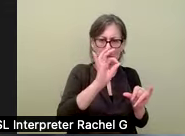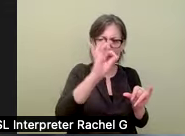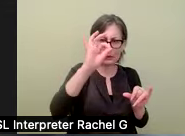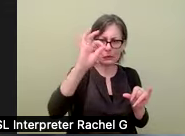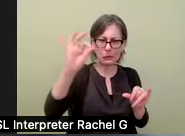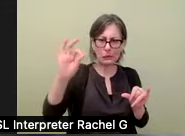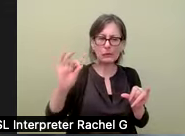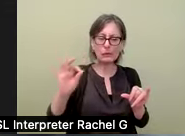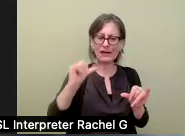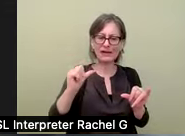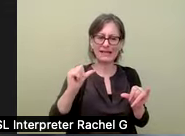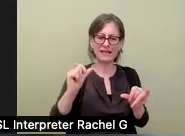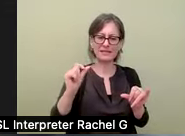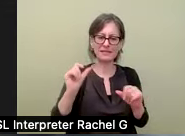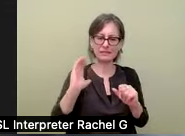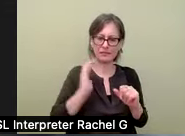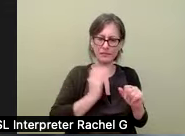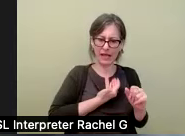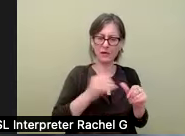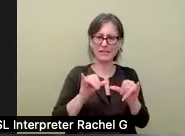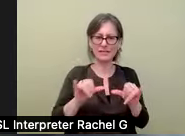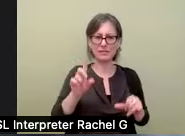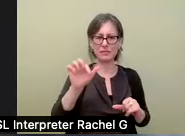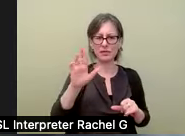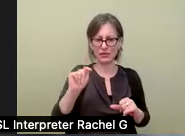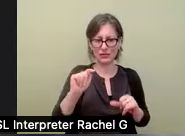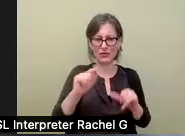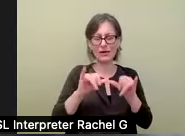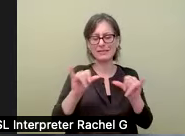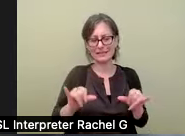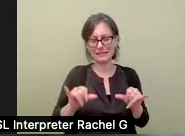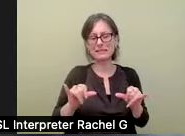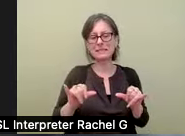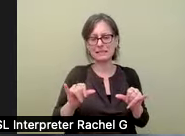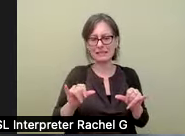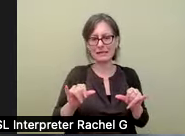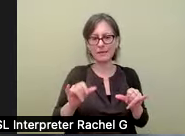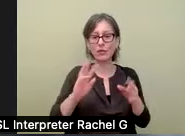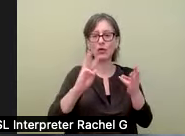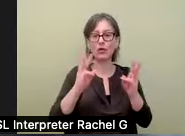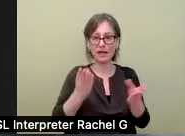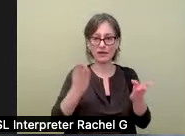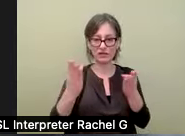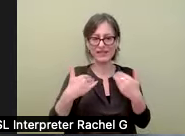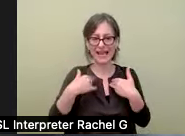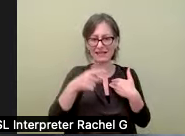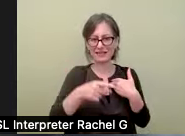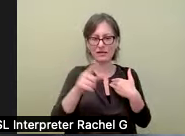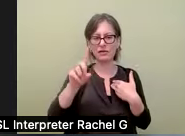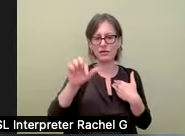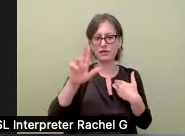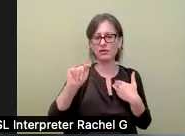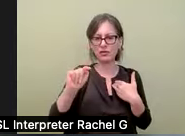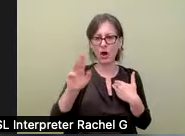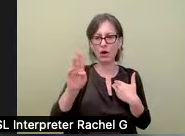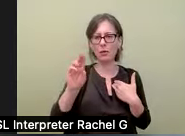our DART system is what they call it. The National Weather Service owns and operates these DART buoys, which you can see in the picture on the upper